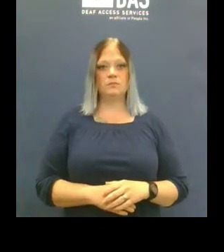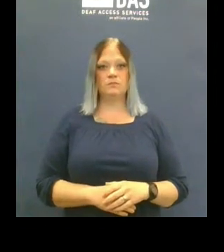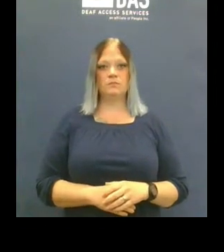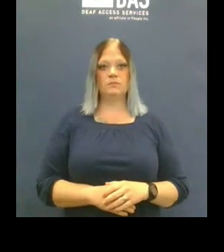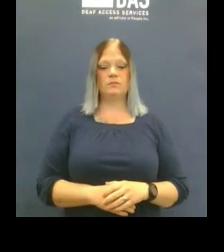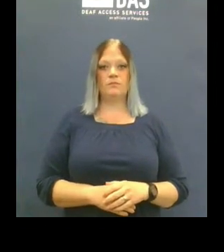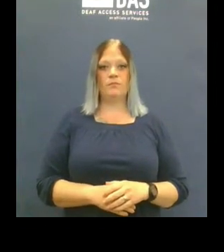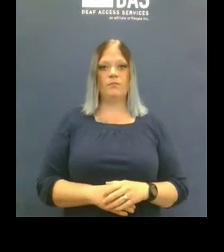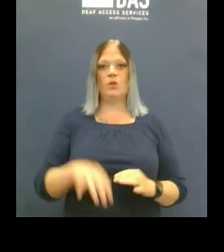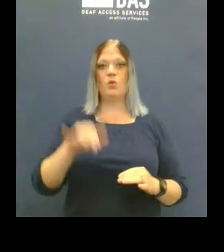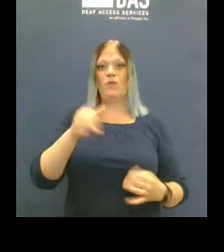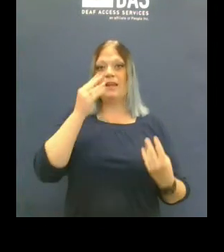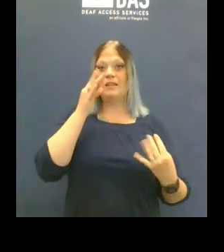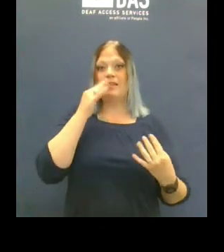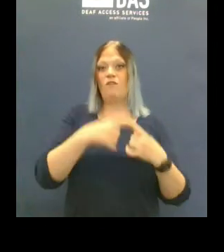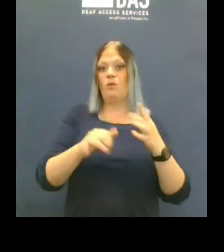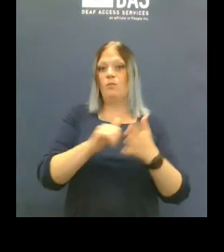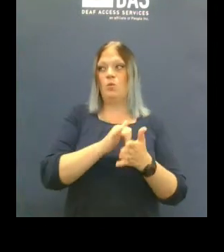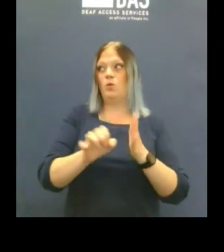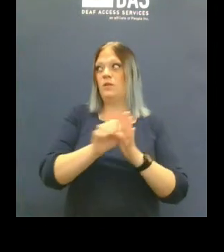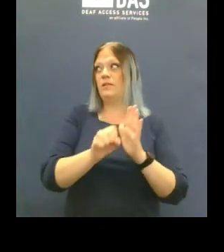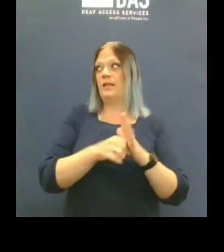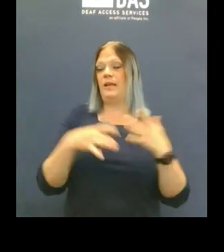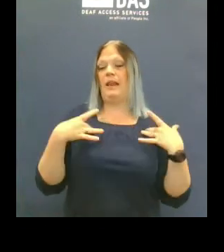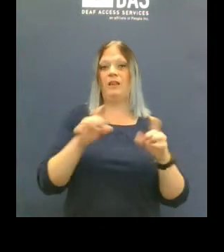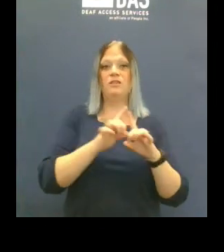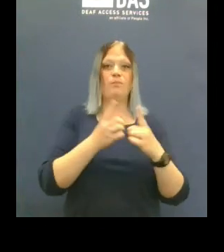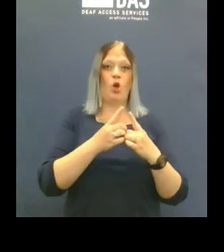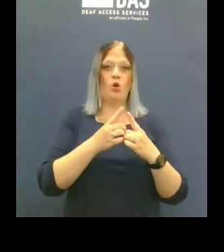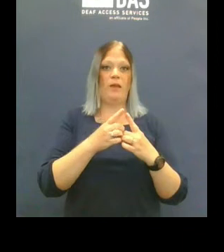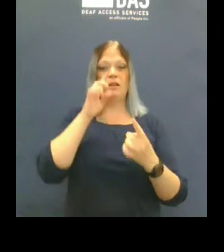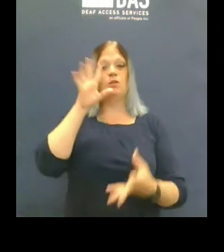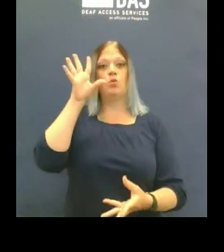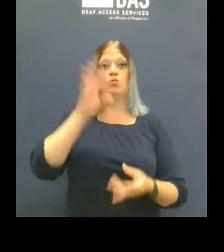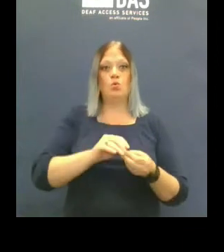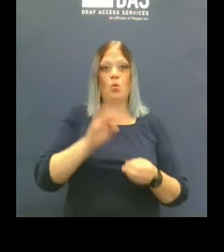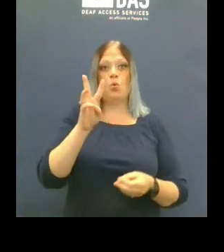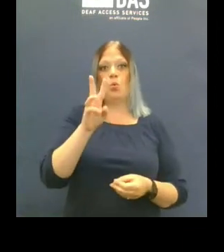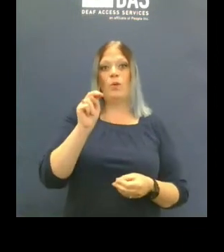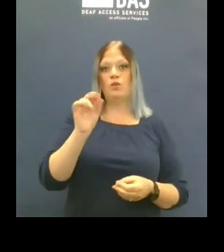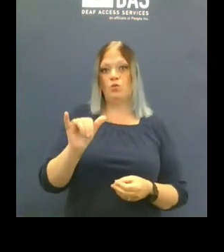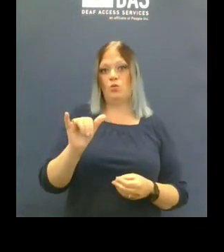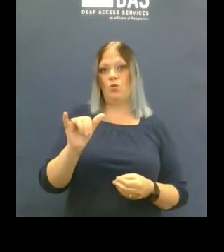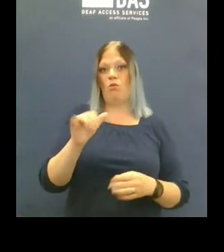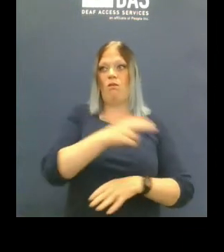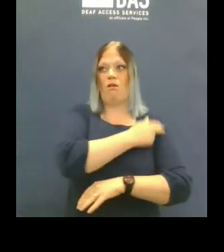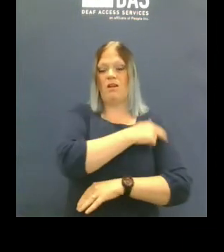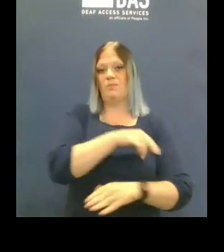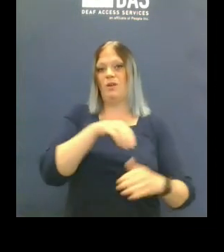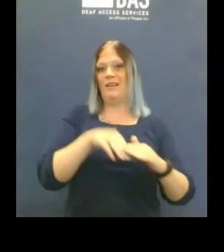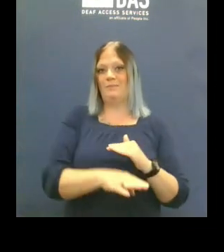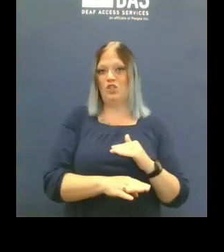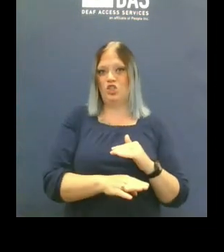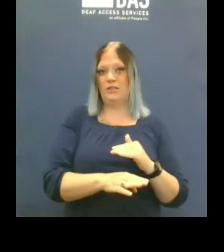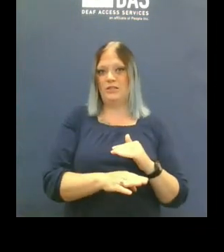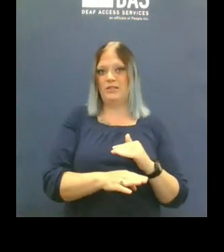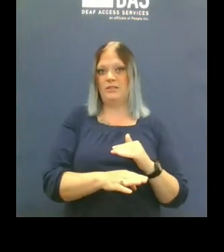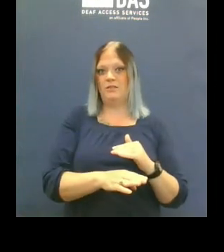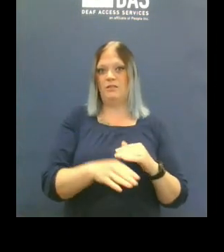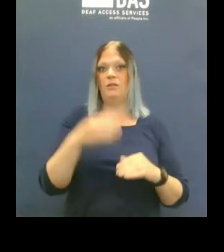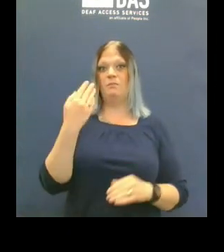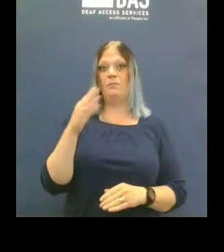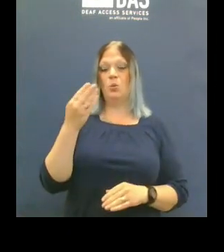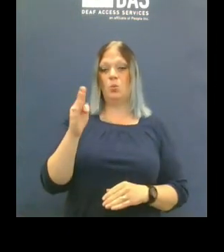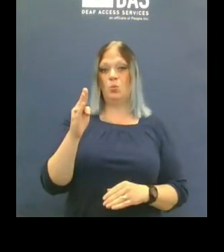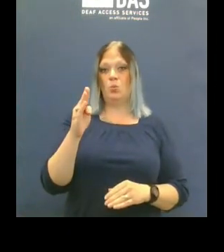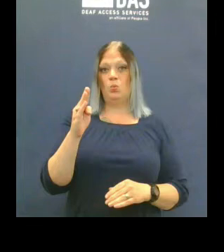are data from New York State Health Department looking at the total Western New York hospital admissions in